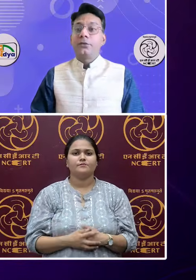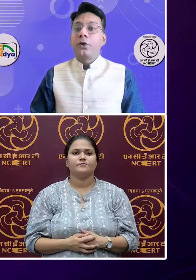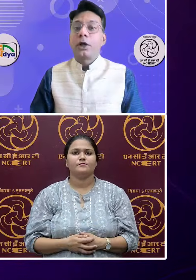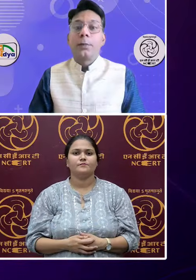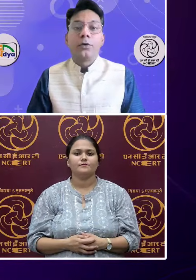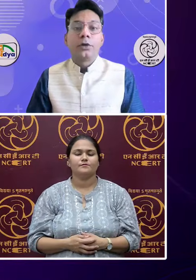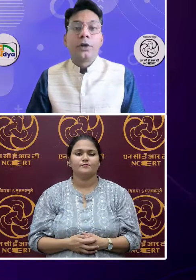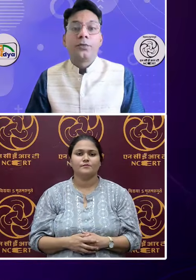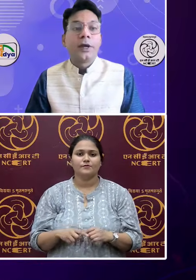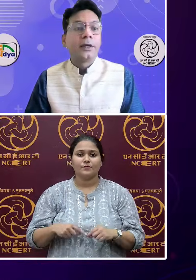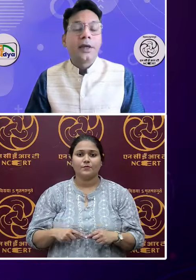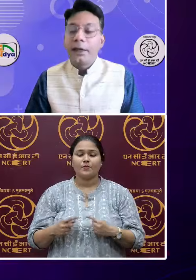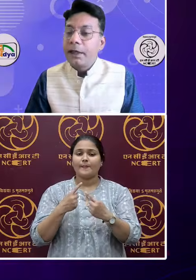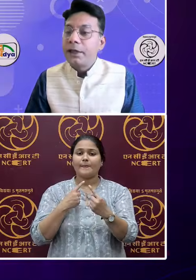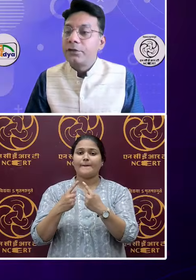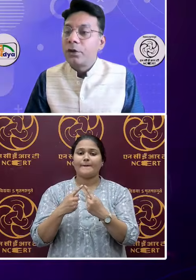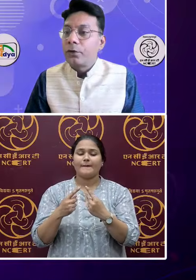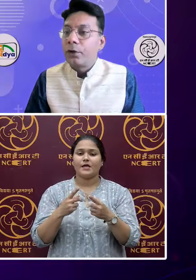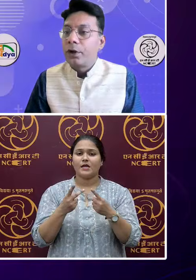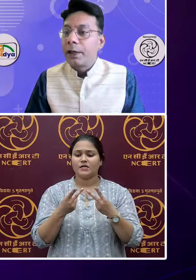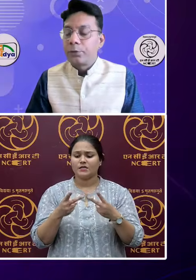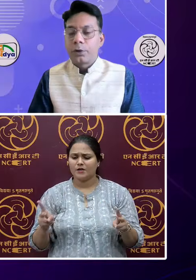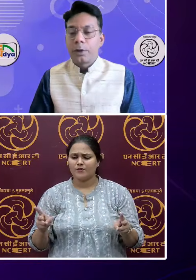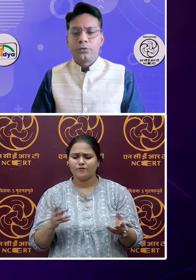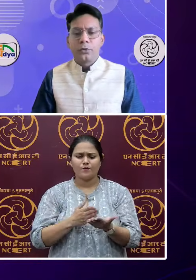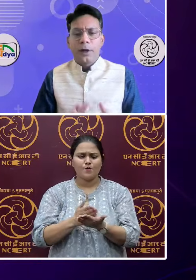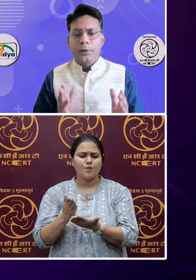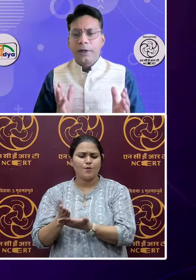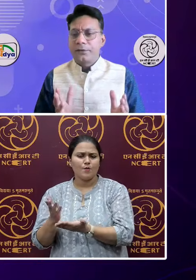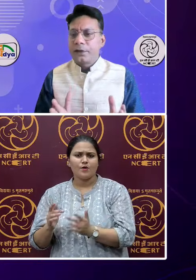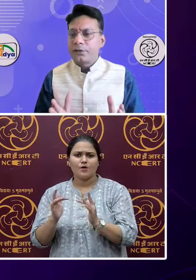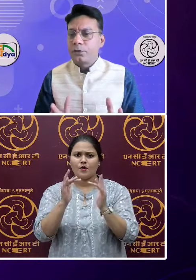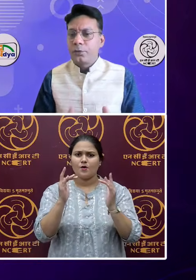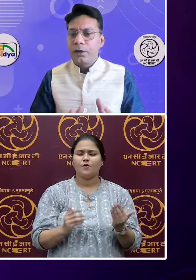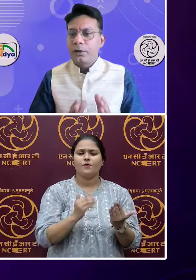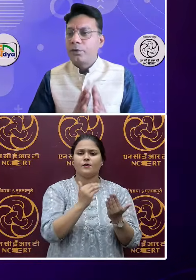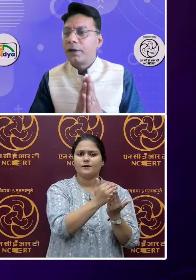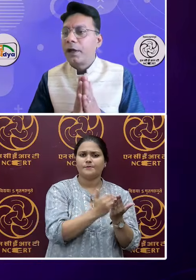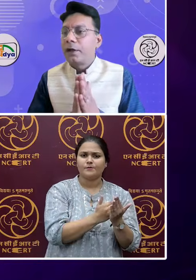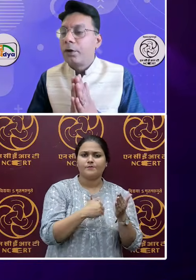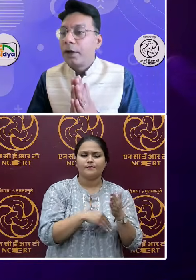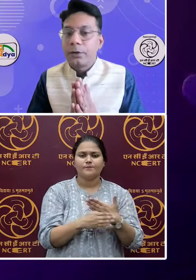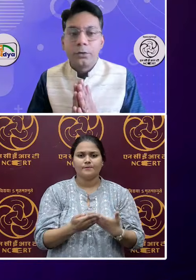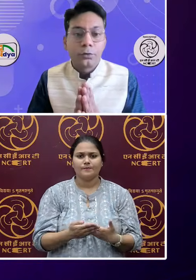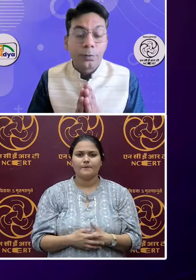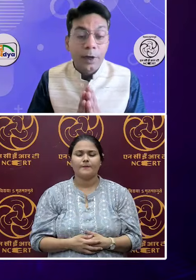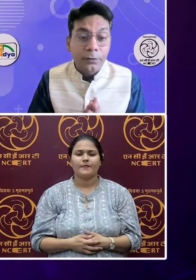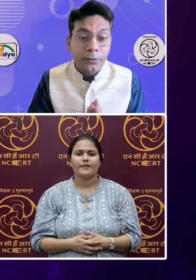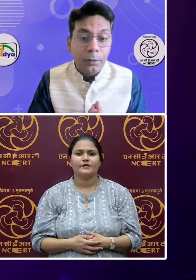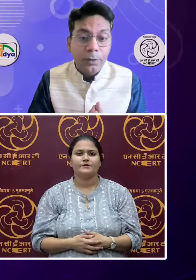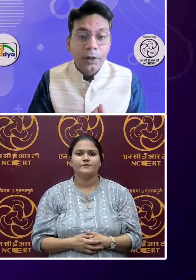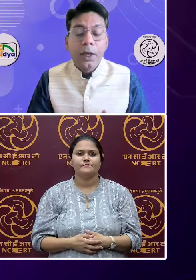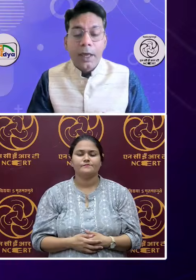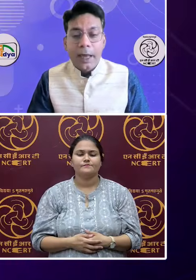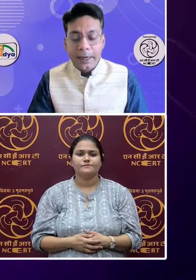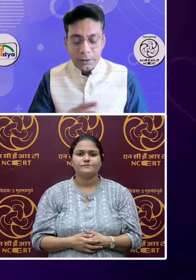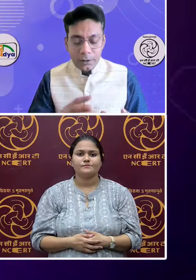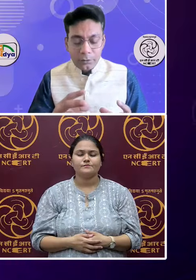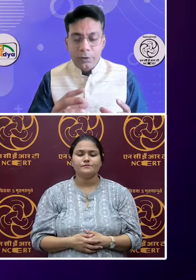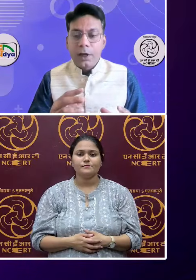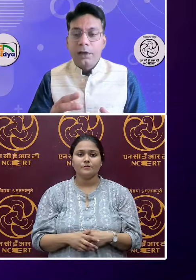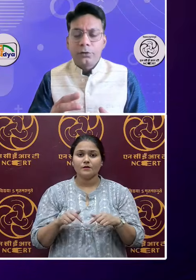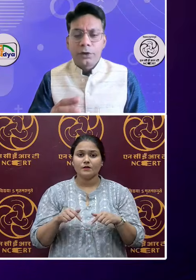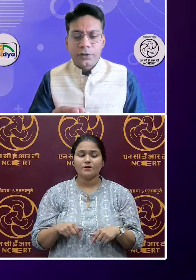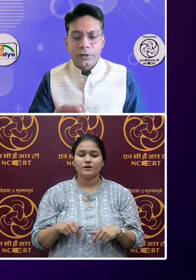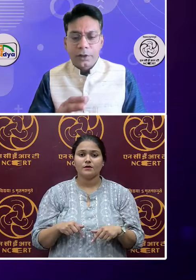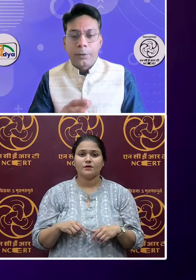let us talk about different categories of online programs. So what we discussed so far, what are online course platform, and